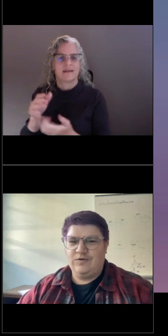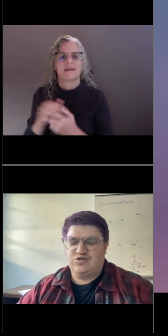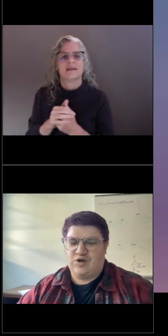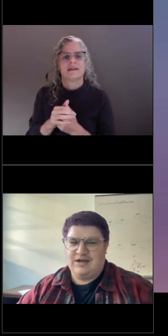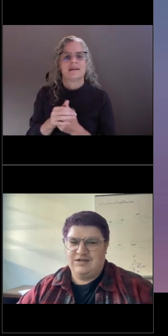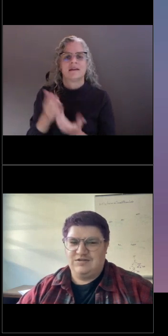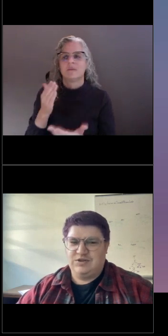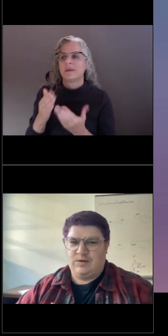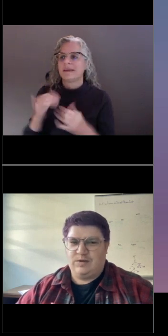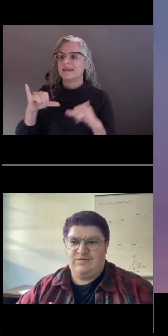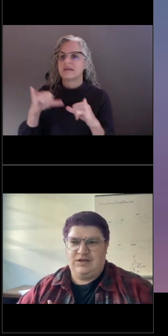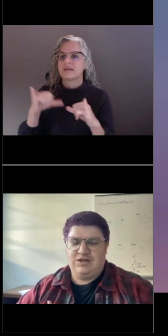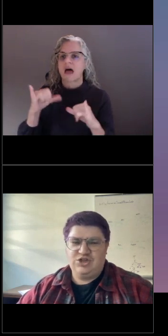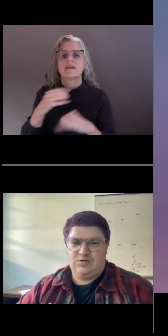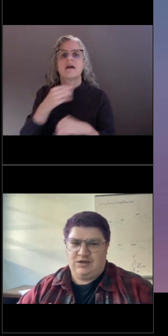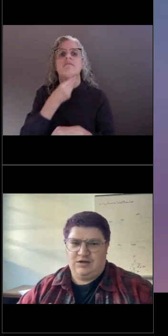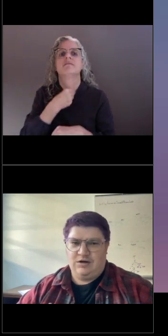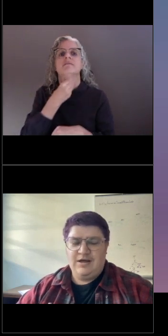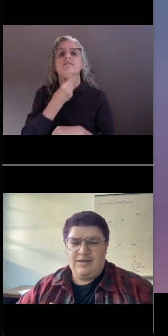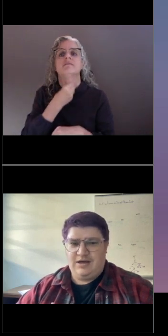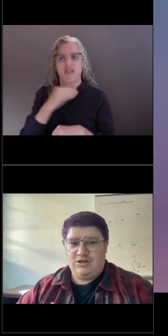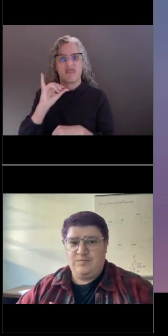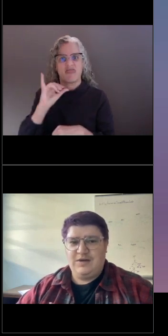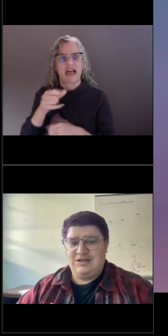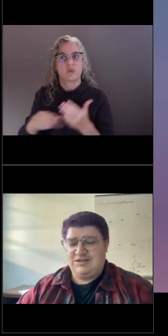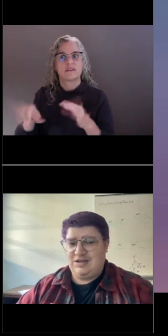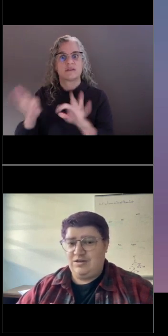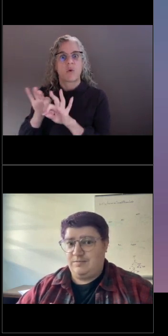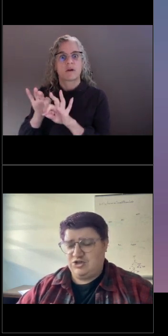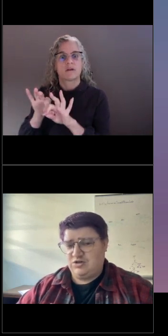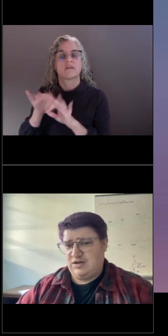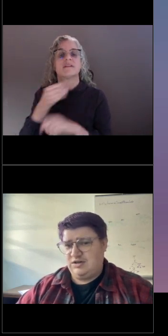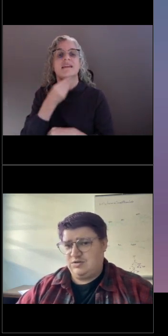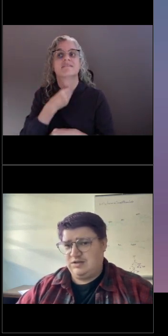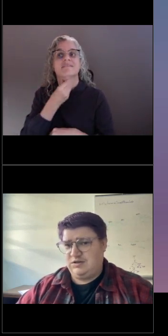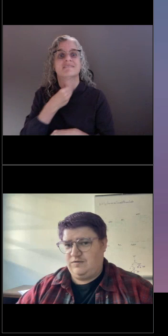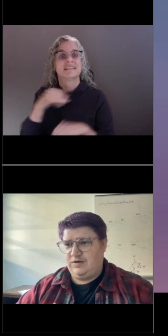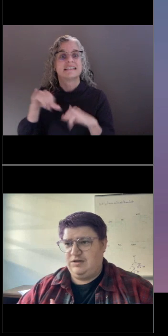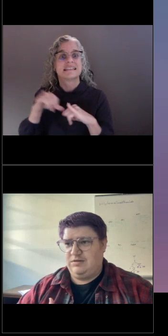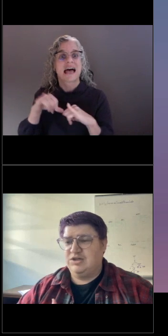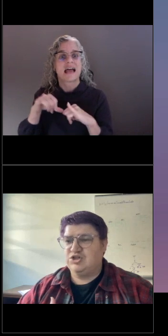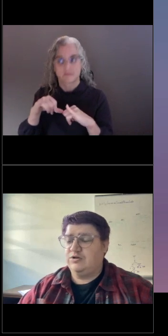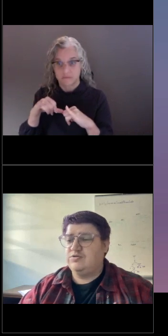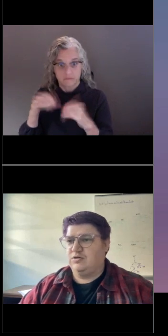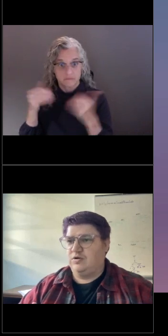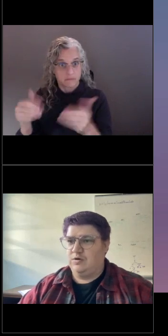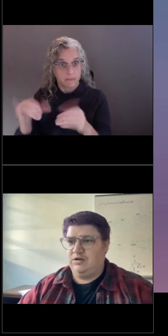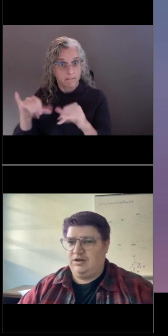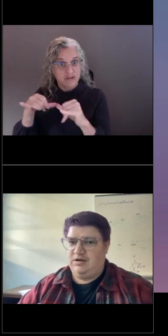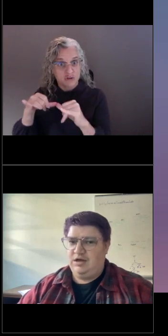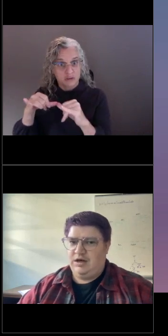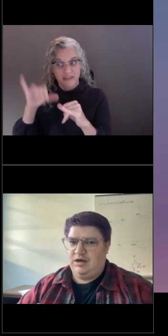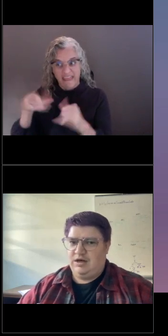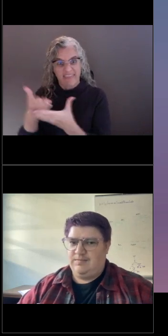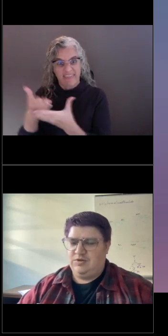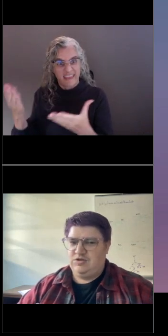their vocal tract is the relevant issue here, then you might need to either measure that directly or find a much closer